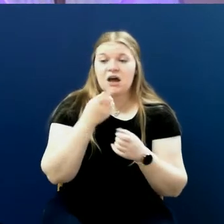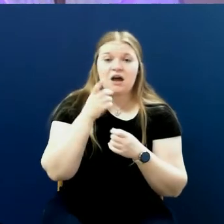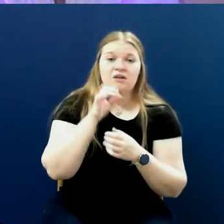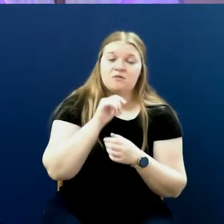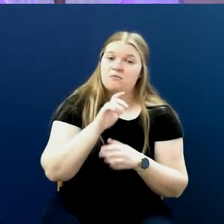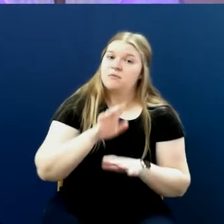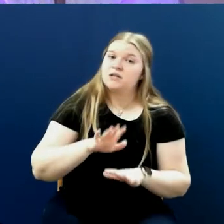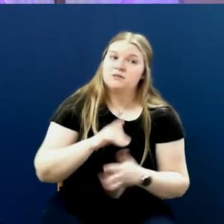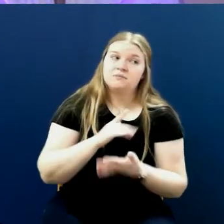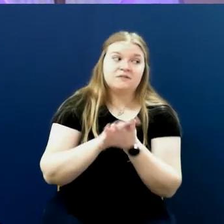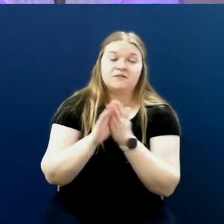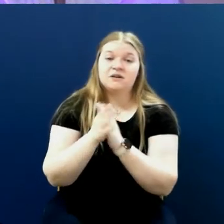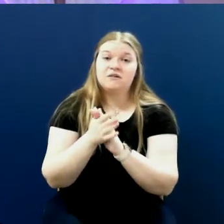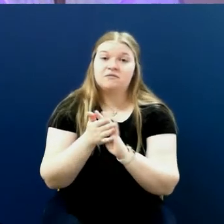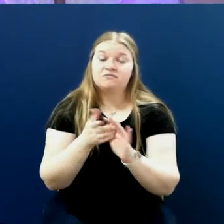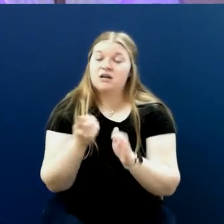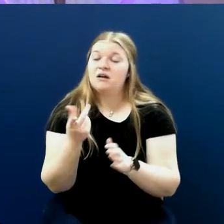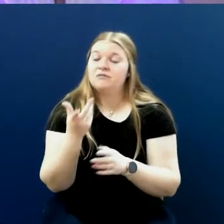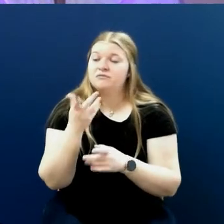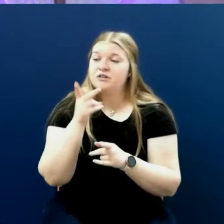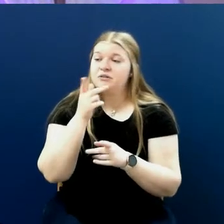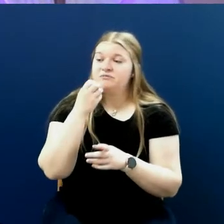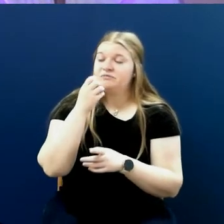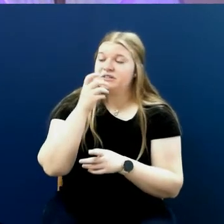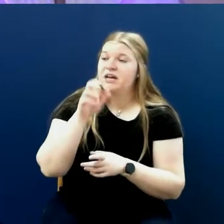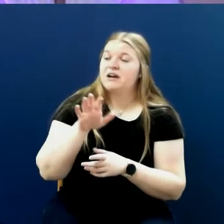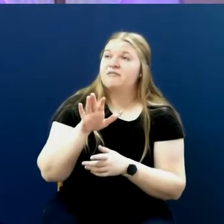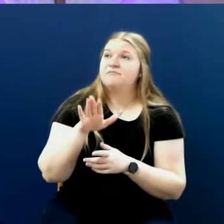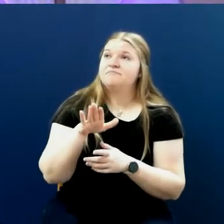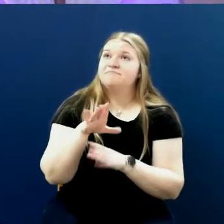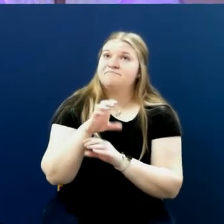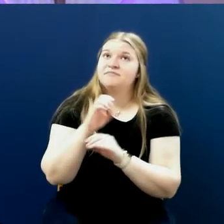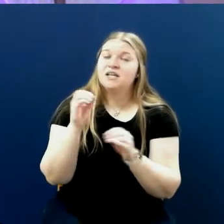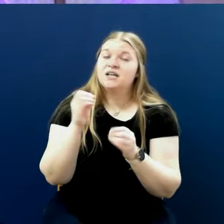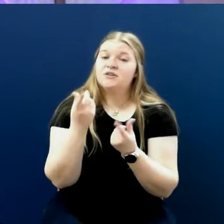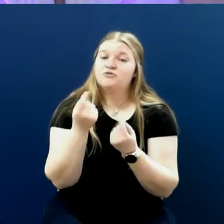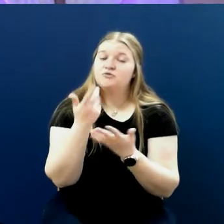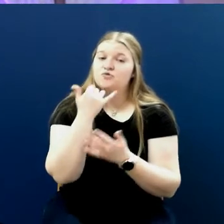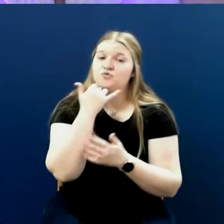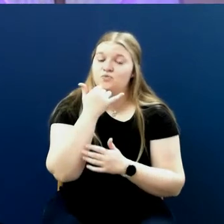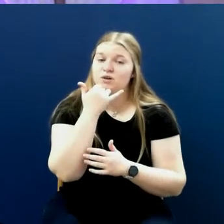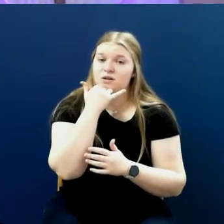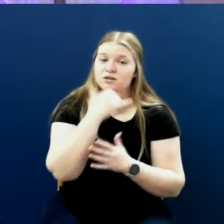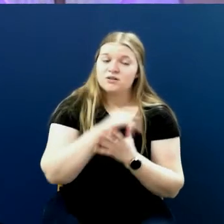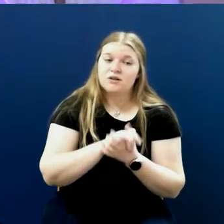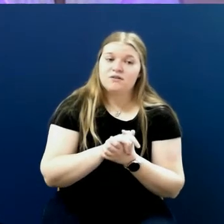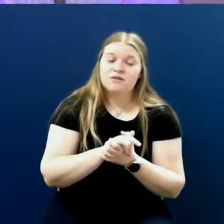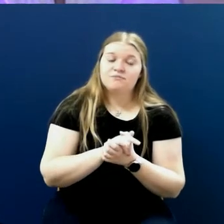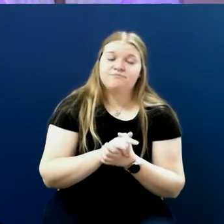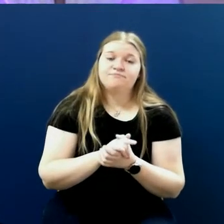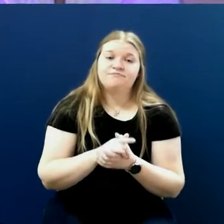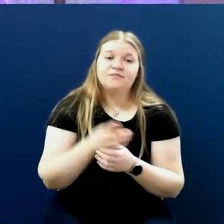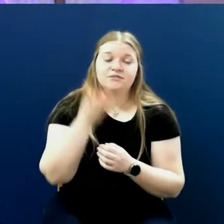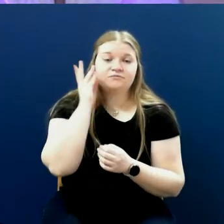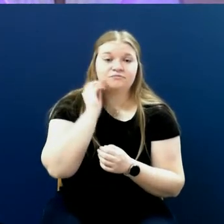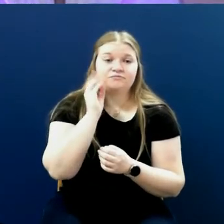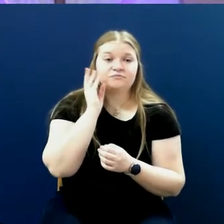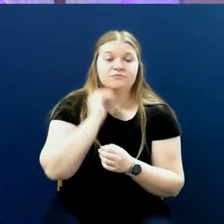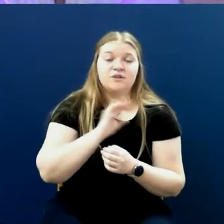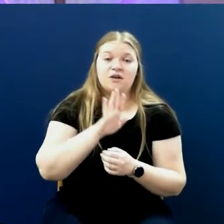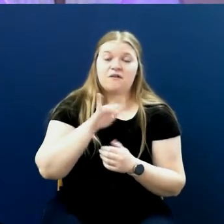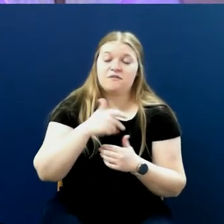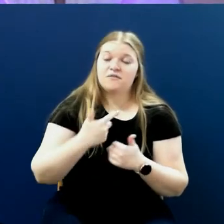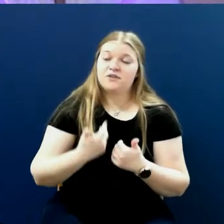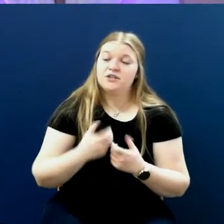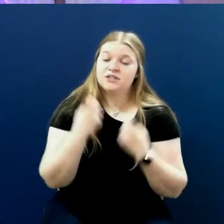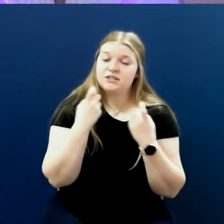be forgiven and I don't care. I don't think anything I've ever done is wrong. Then they suffer the consequence of their sin, ultimately to